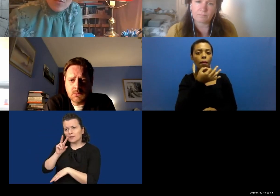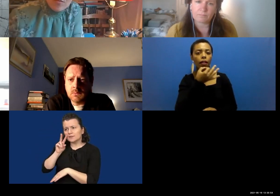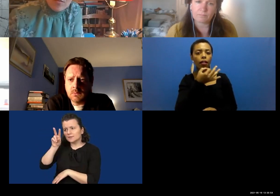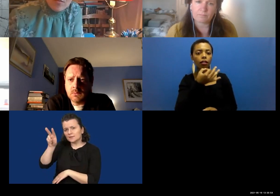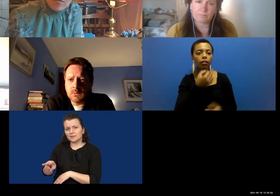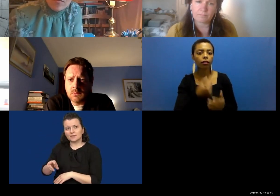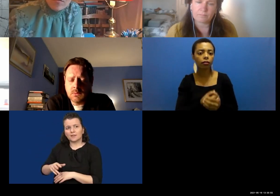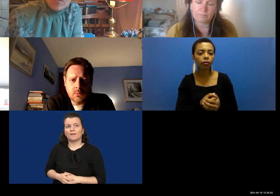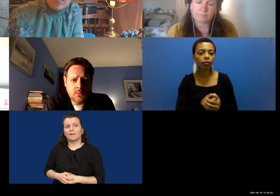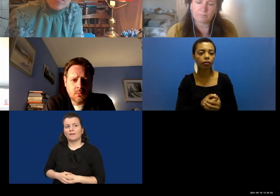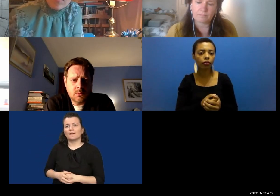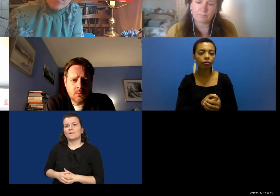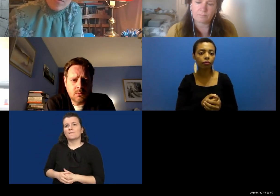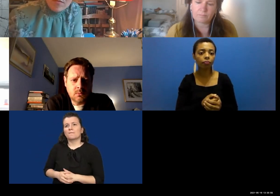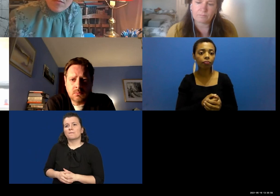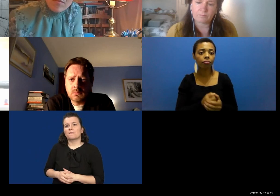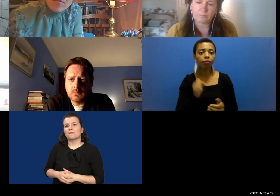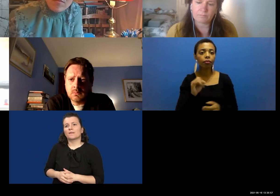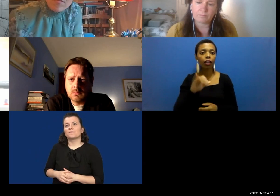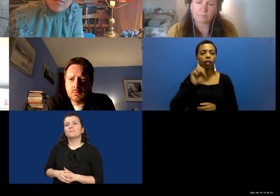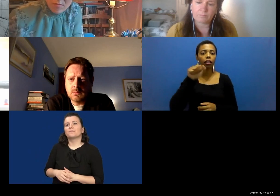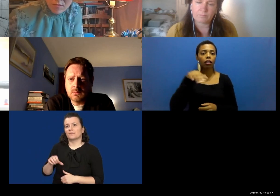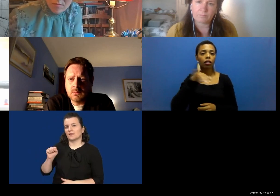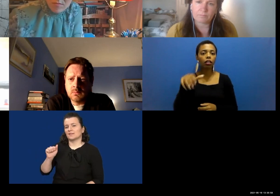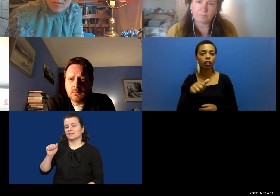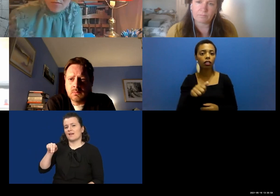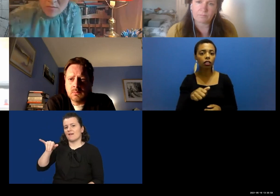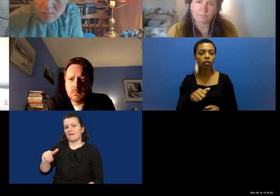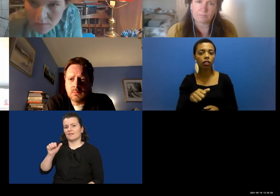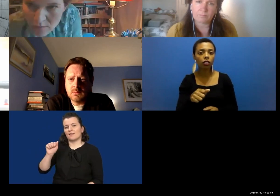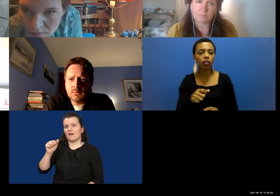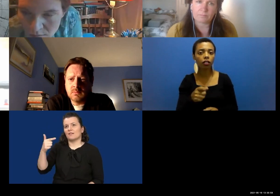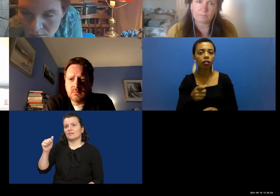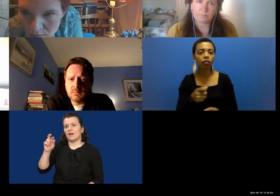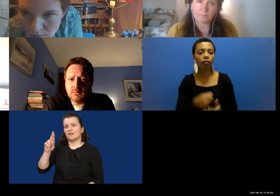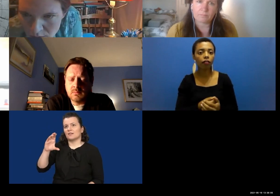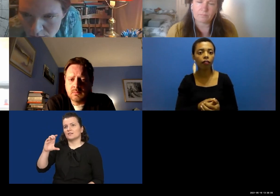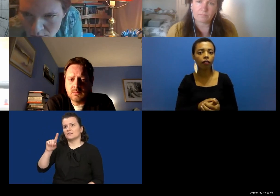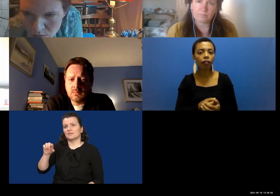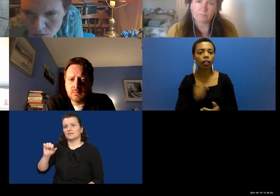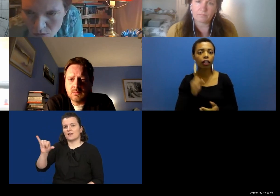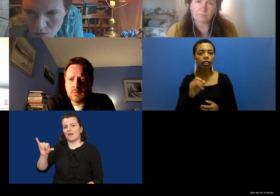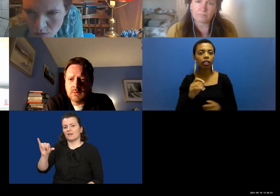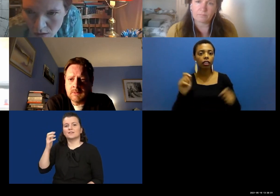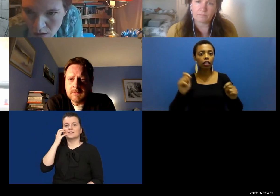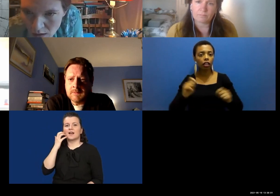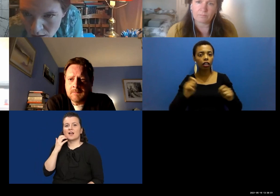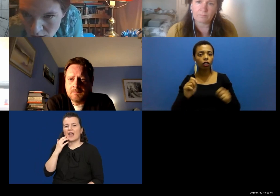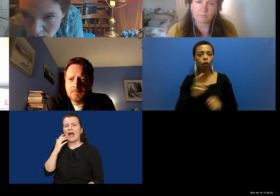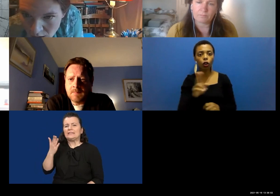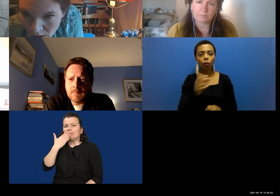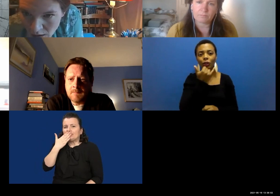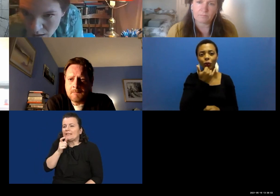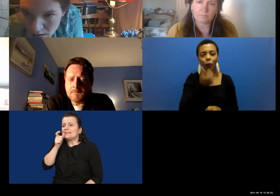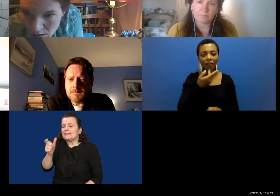It's just a comment from Sanya Tarksay. Sorry, Sanya, if I got your name incorrect. Who is